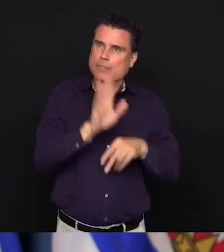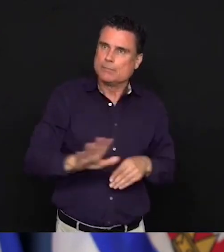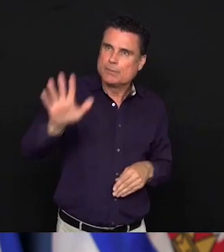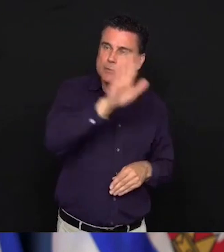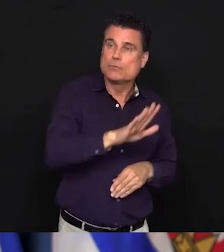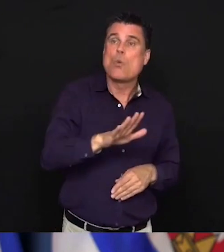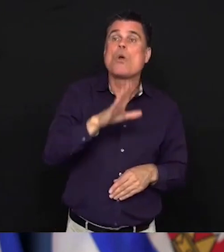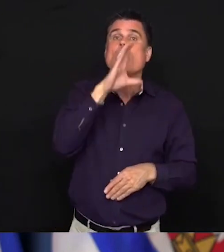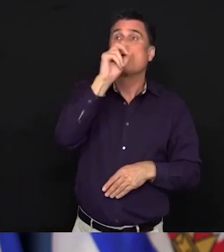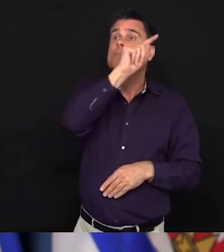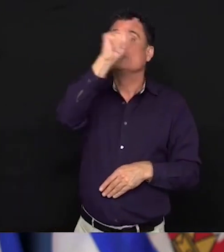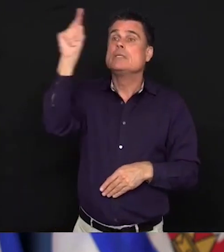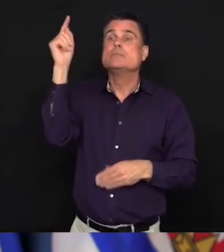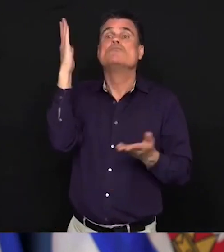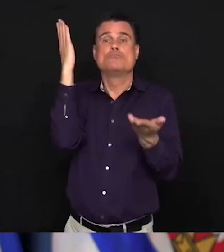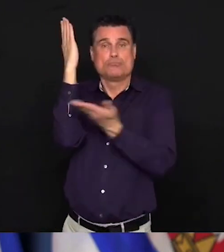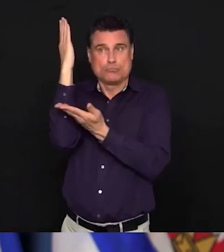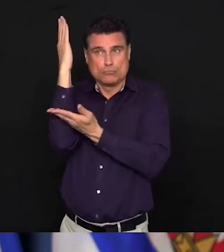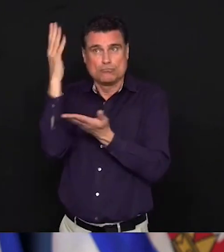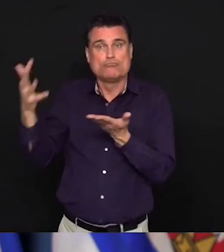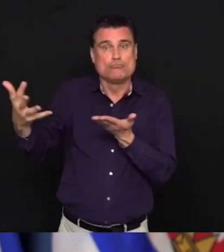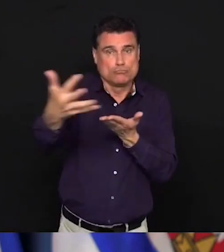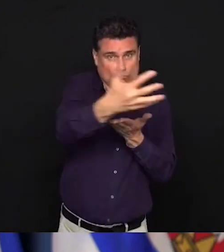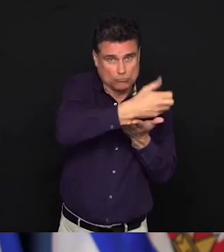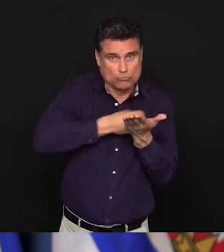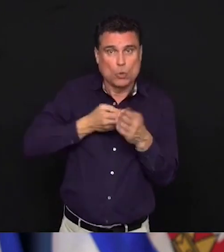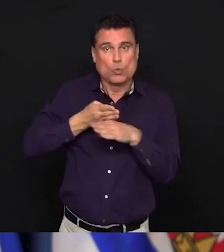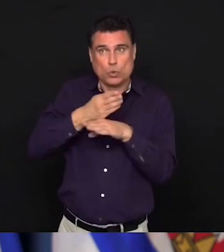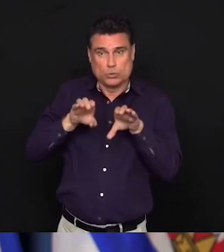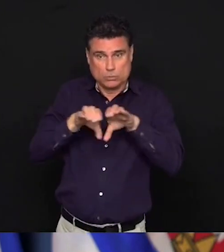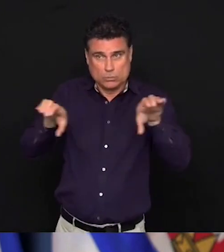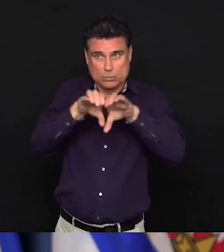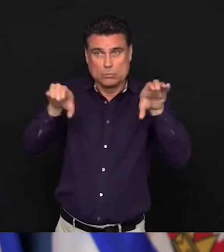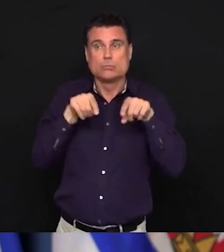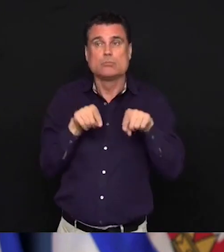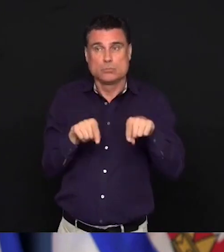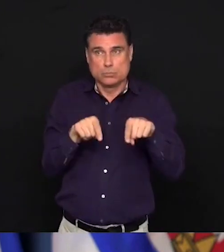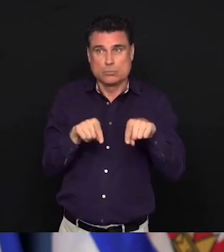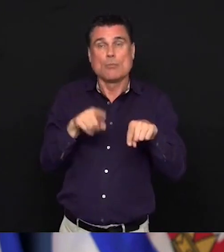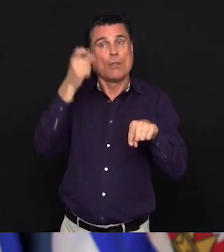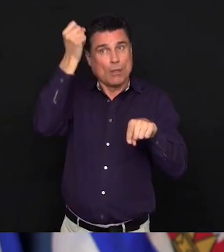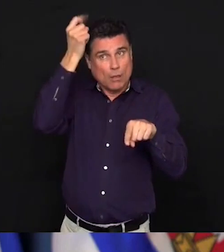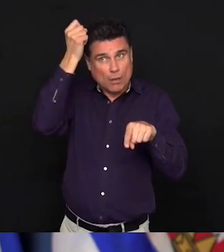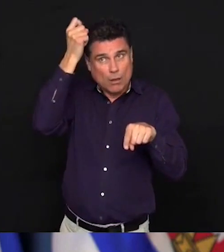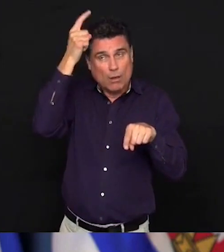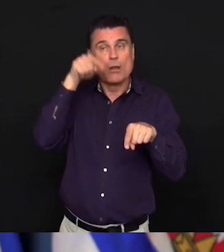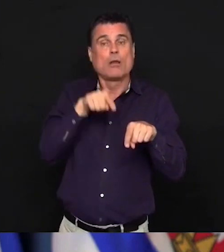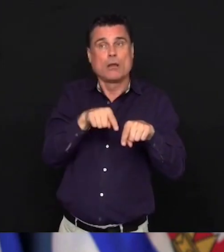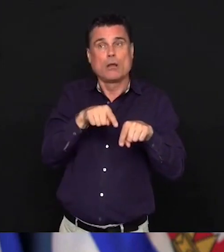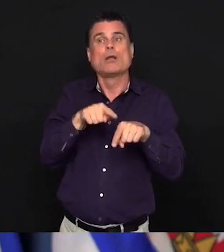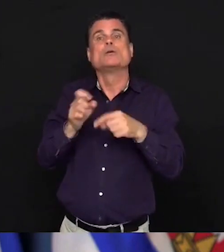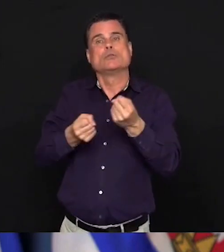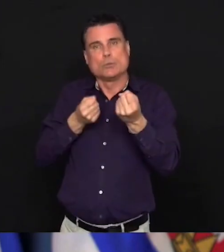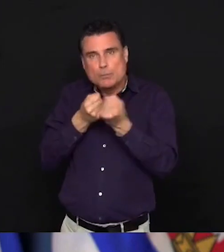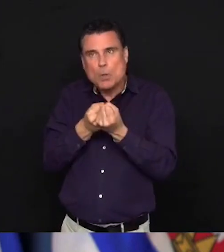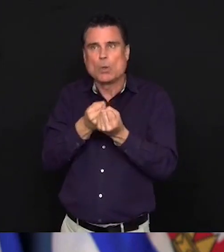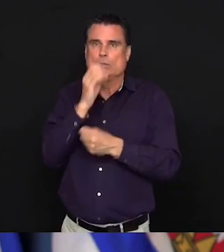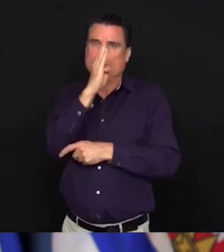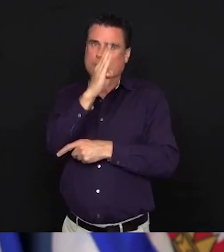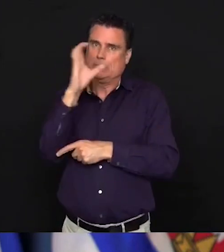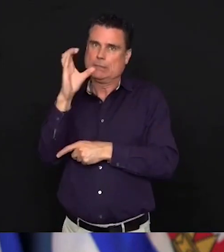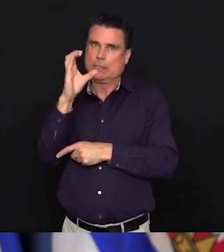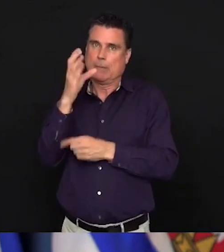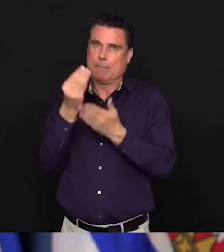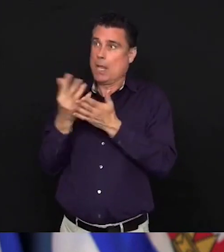province. That dynamic has been changing over the past number of years, and to have successive fire seasons on top